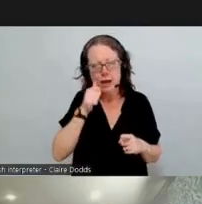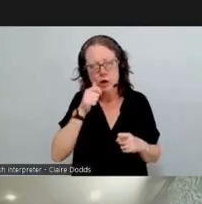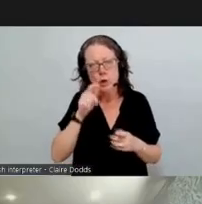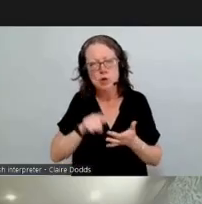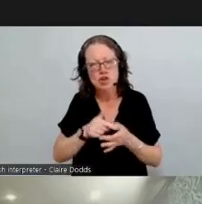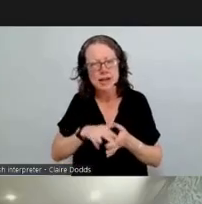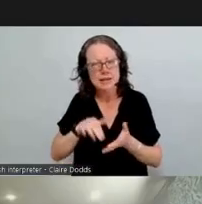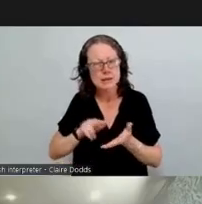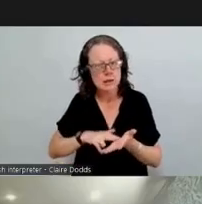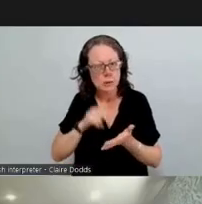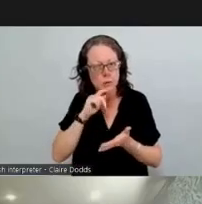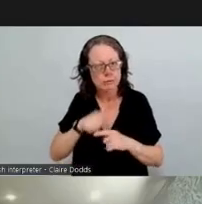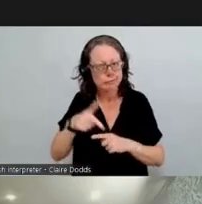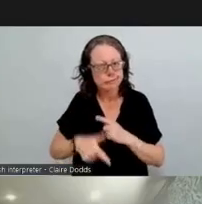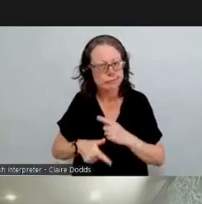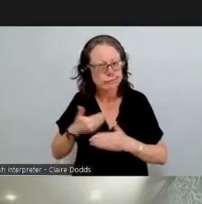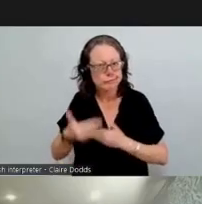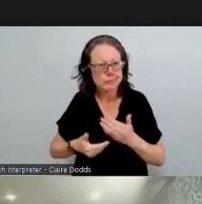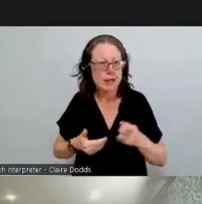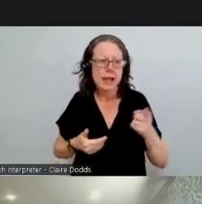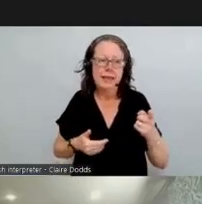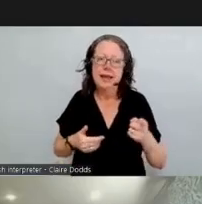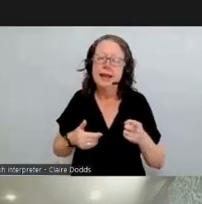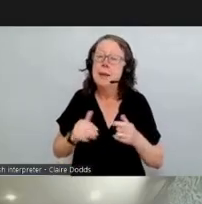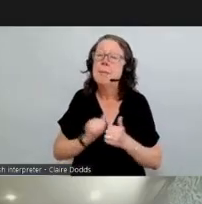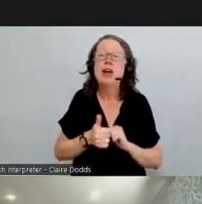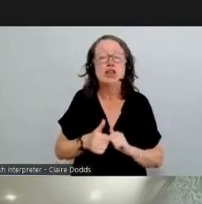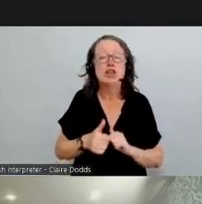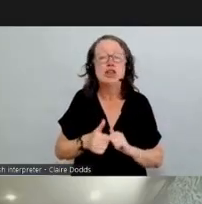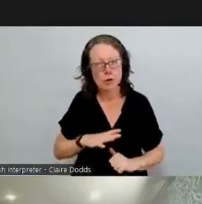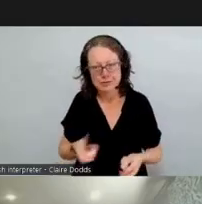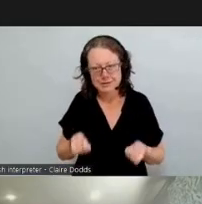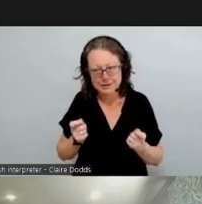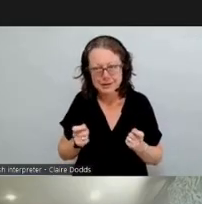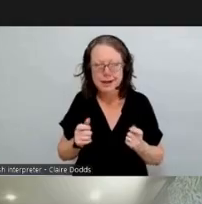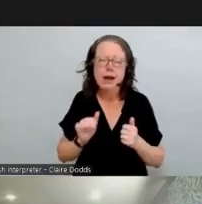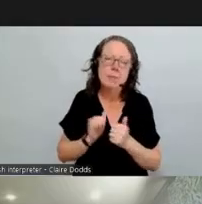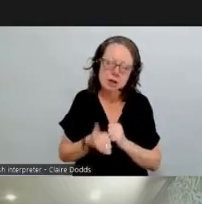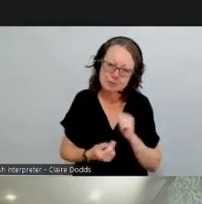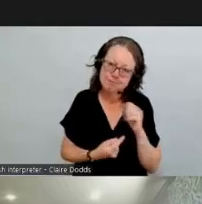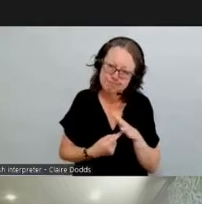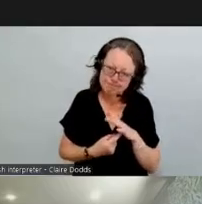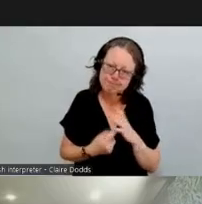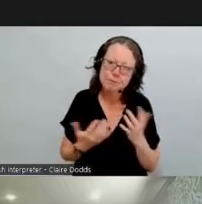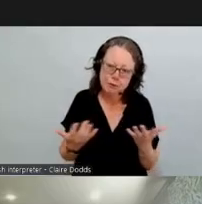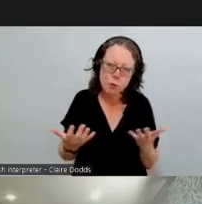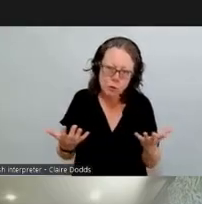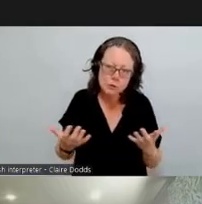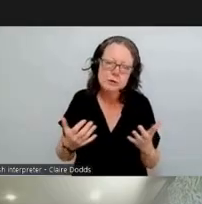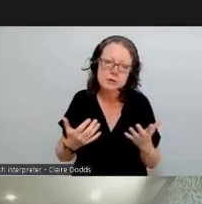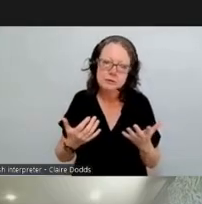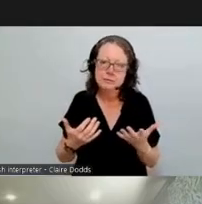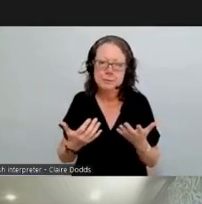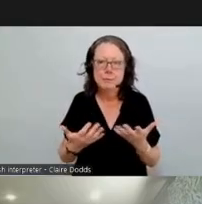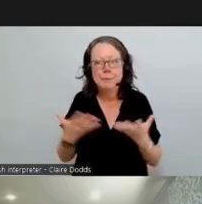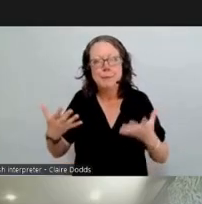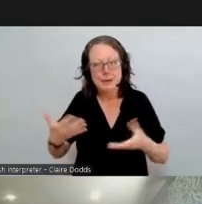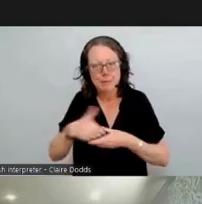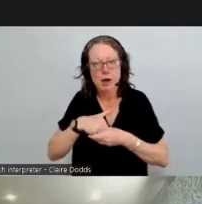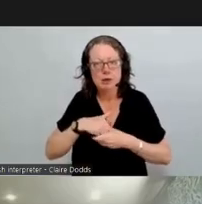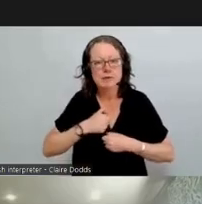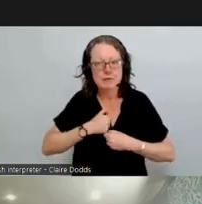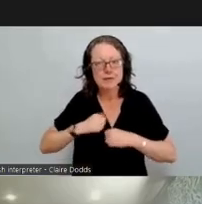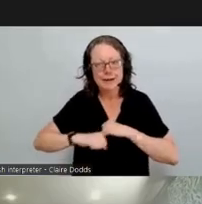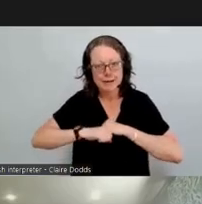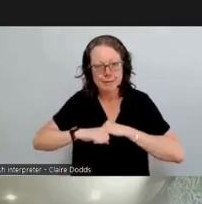that. And then partnerships. So as I've touched on, partnerships are actually absolutely core to the campaign, and we see those in different